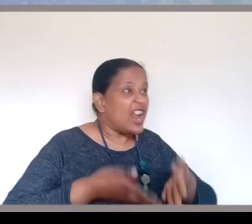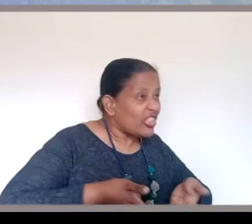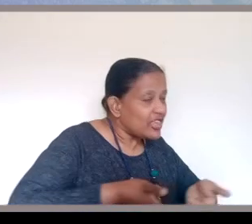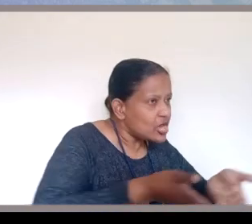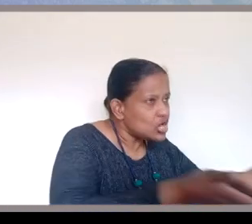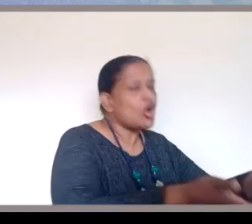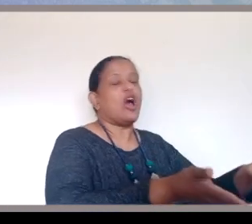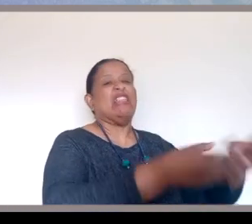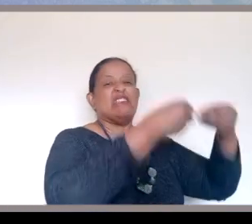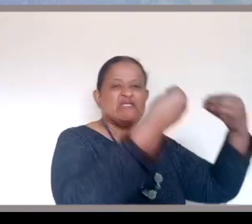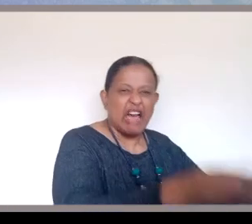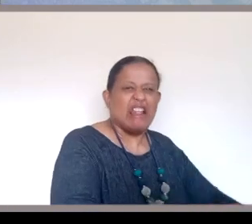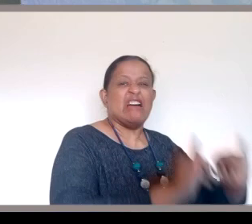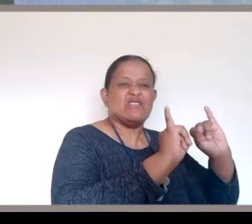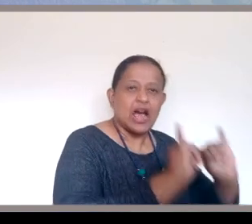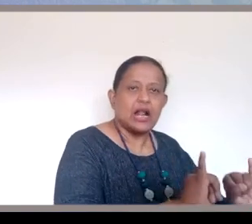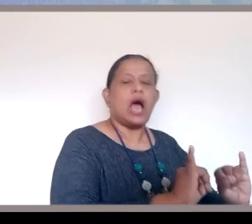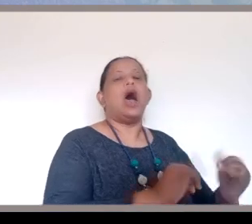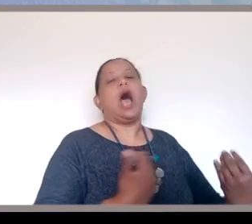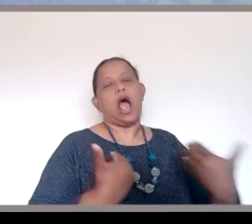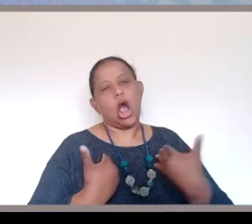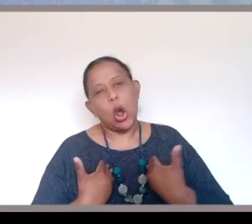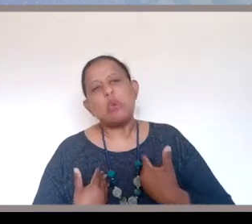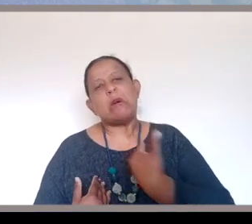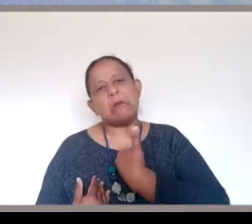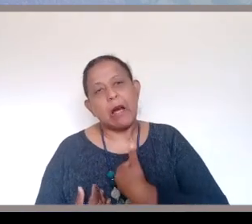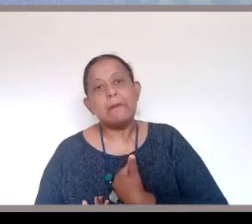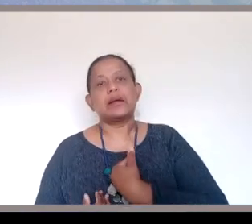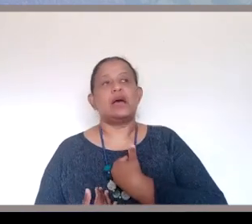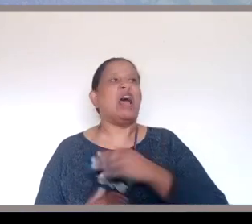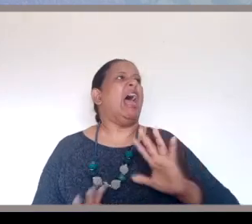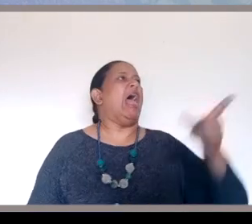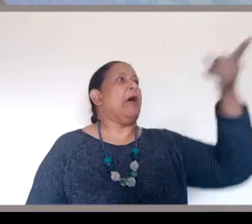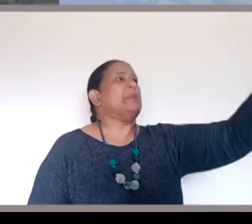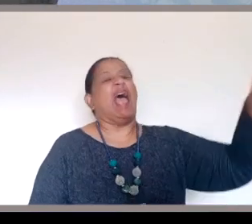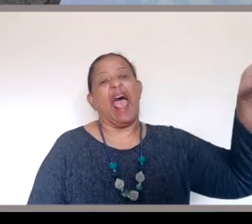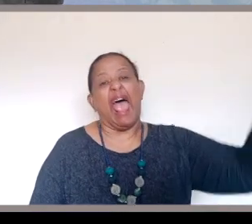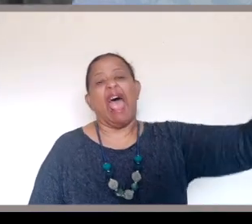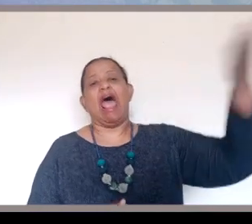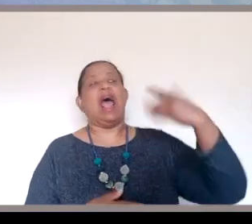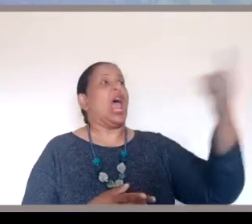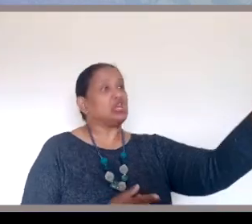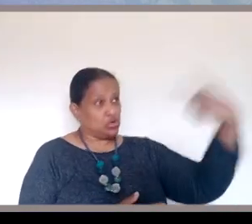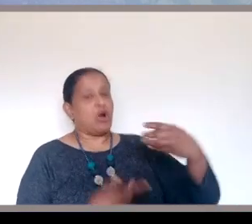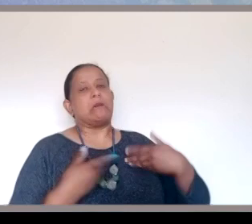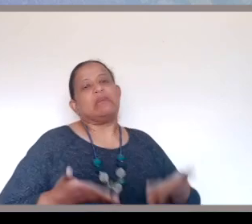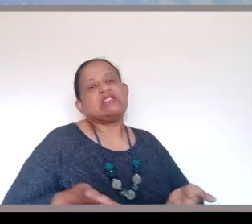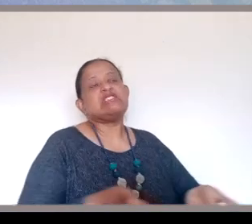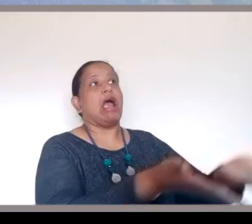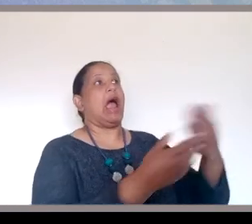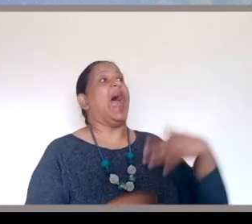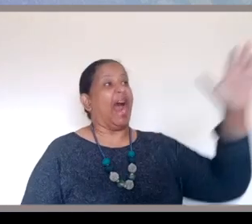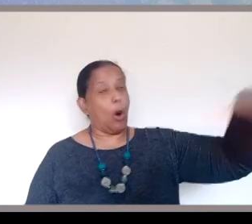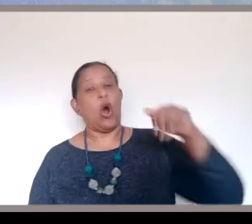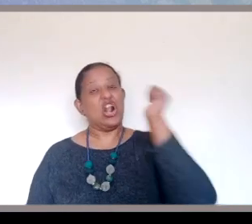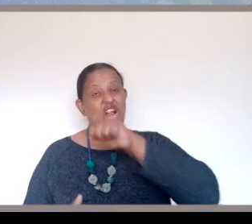the buck. We are in a society of irresponsibility. You know, blame society, blame the government, blame the environment,